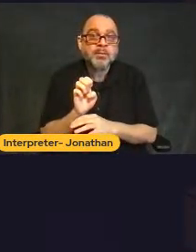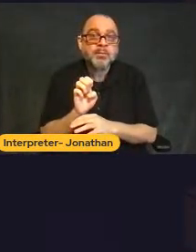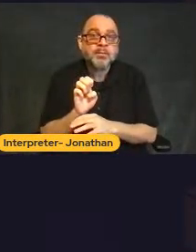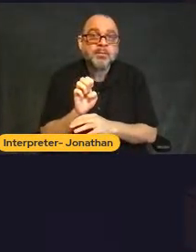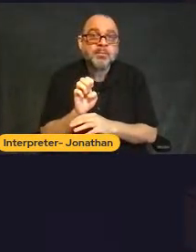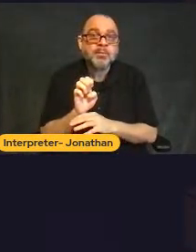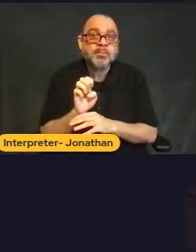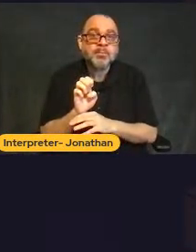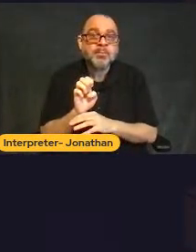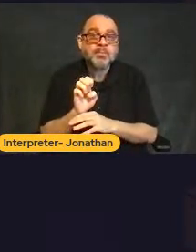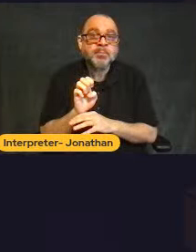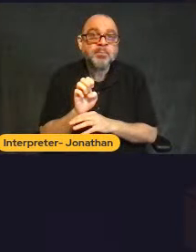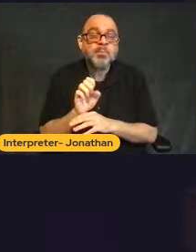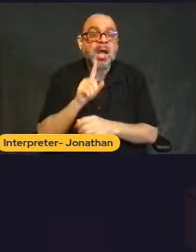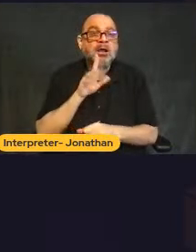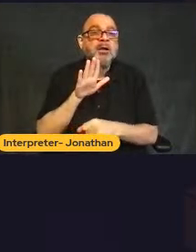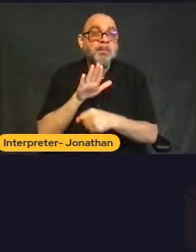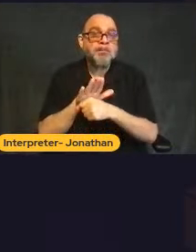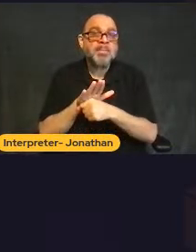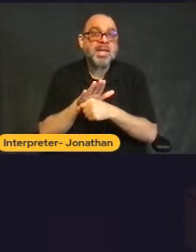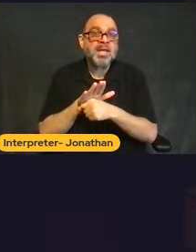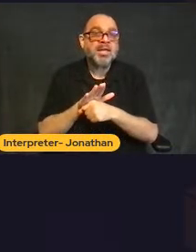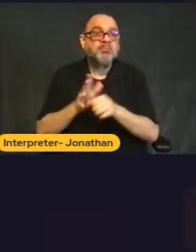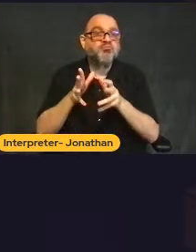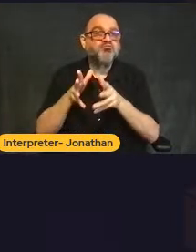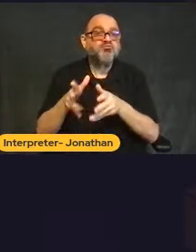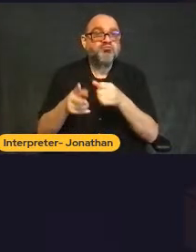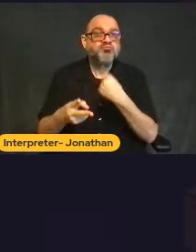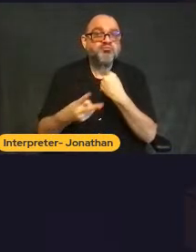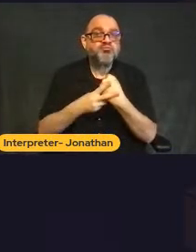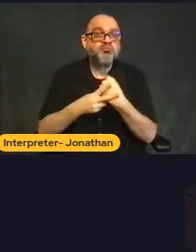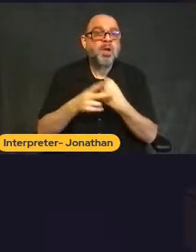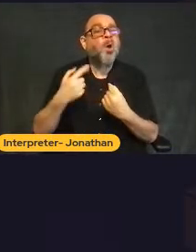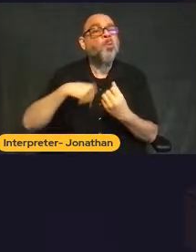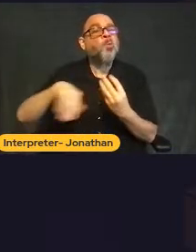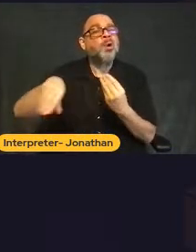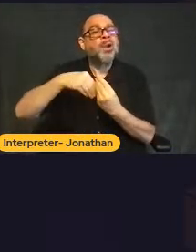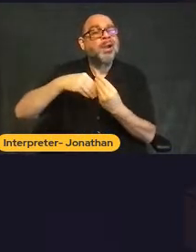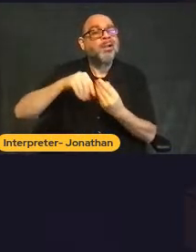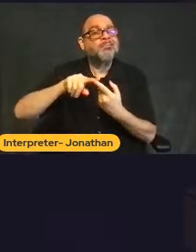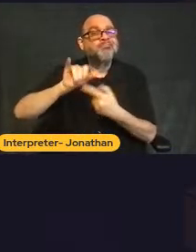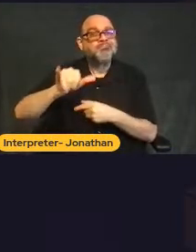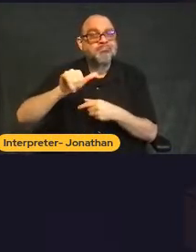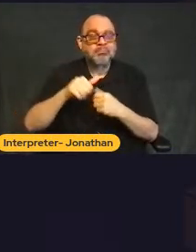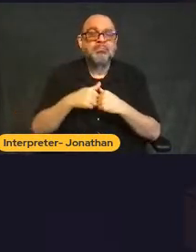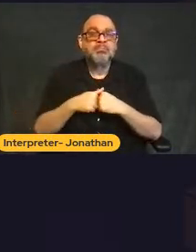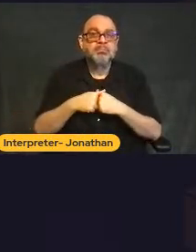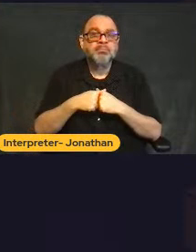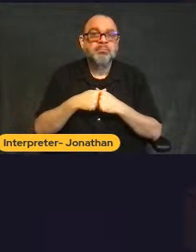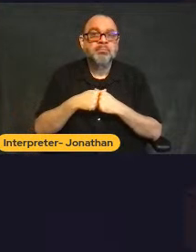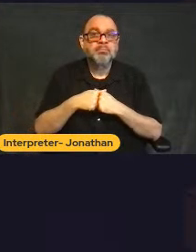repository. We add it to our stack. So we're adding this,